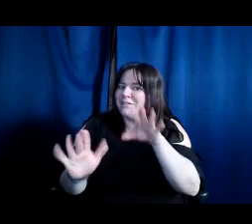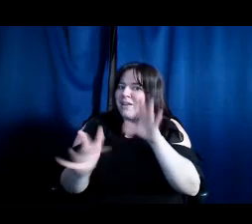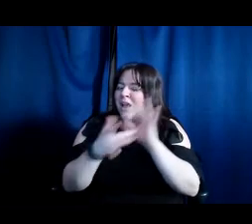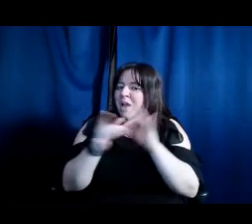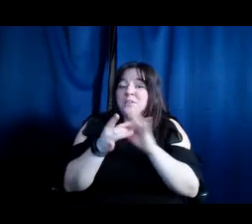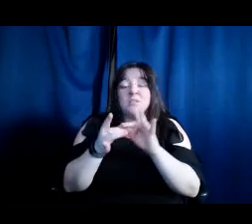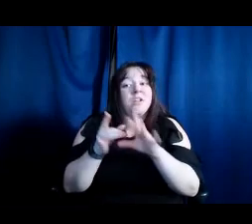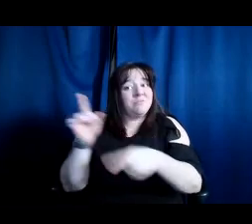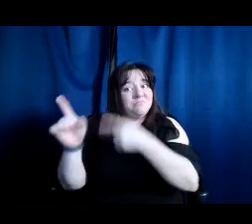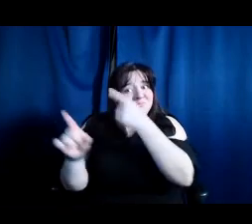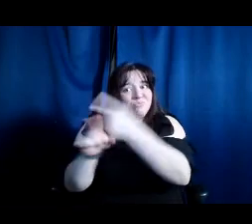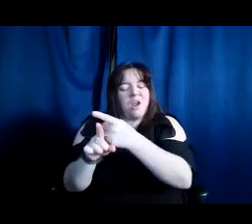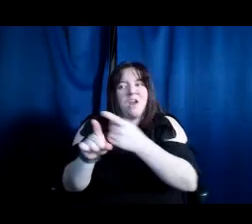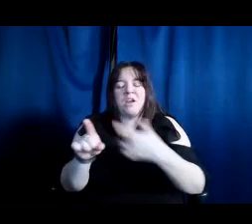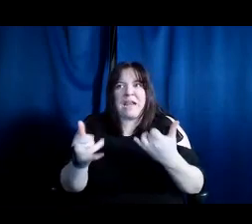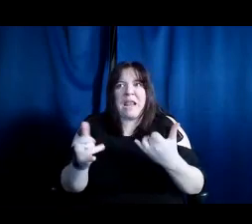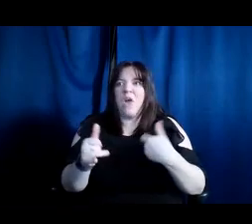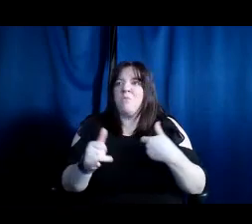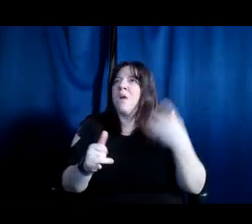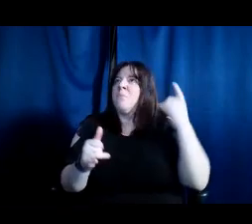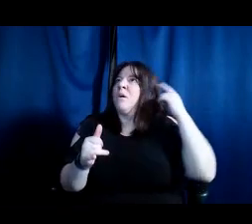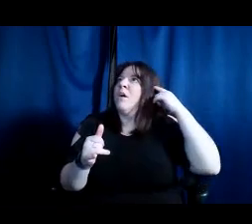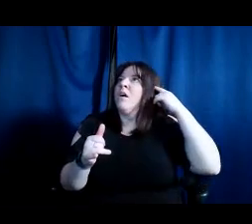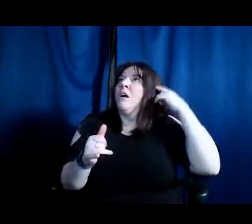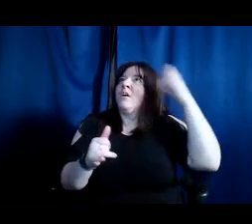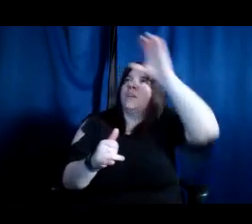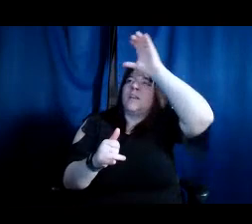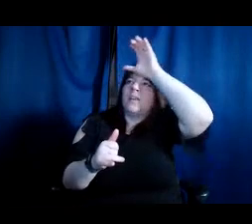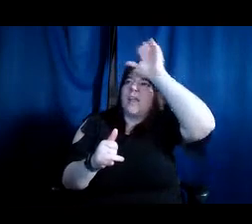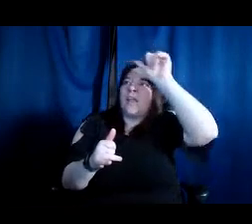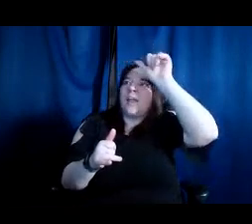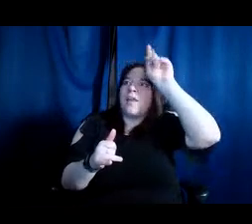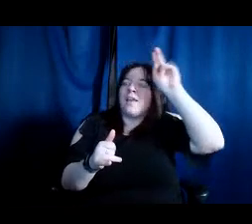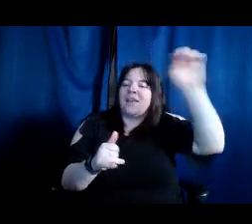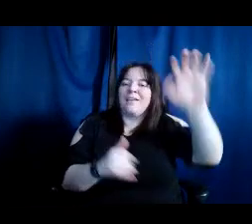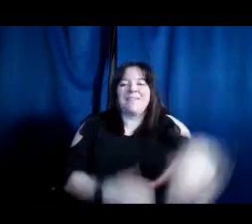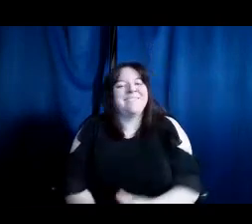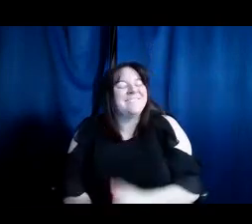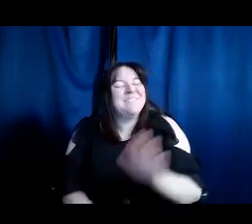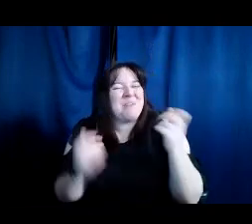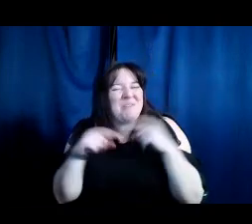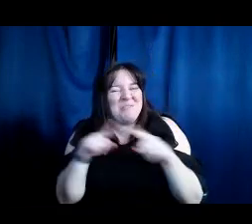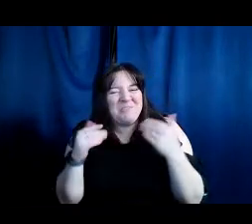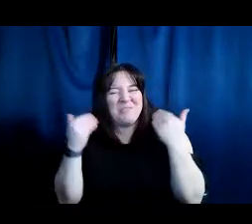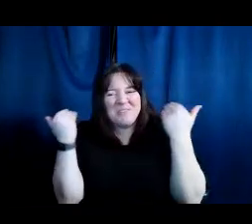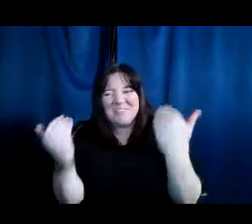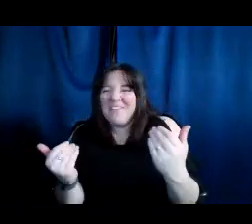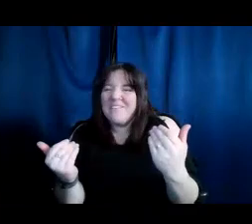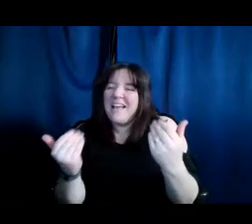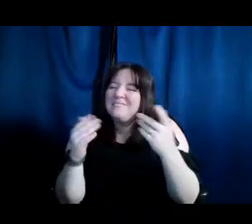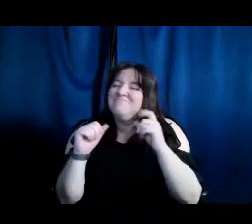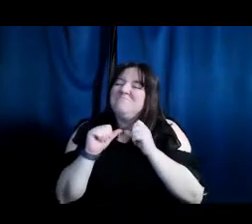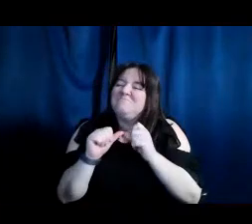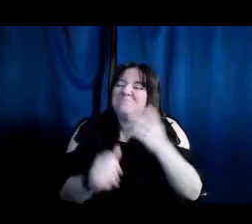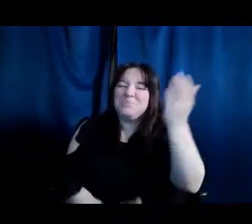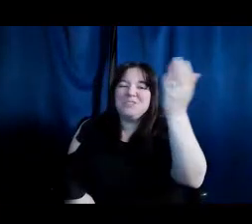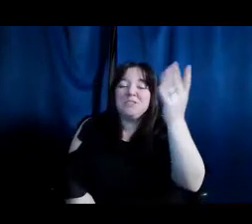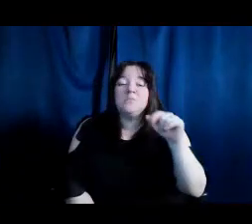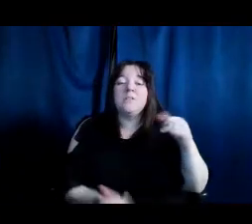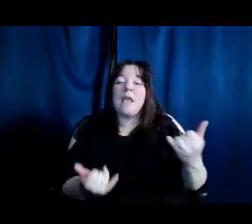go on with the presentation today. This is so we're going to move on to our sixth best practice. And